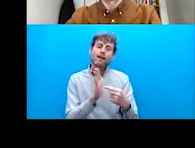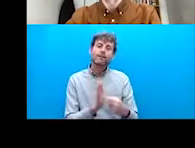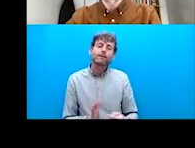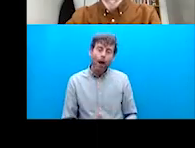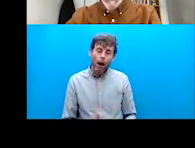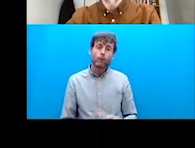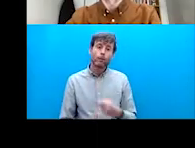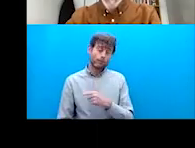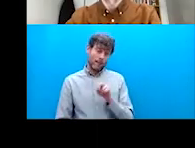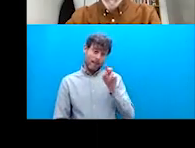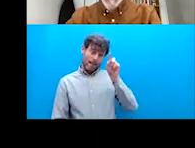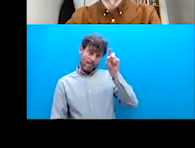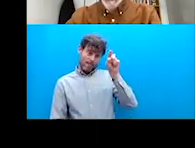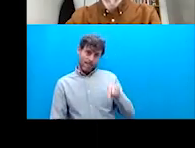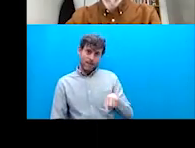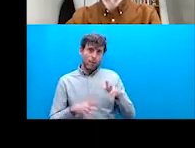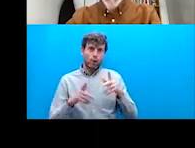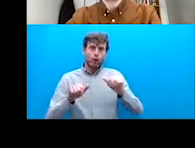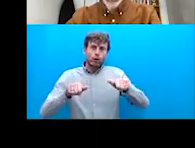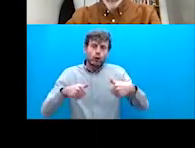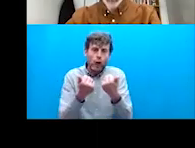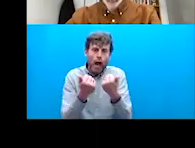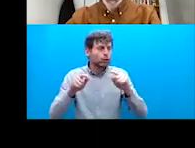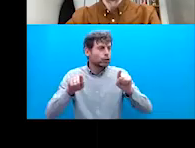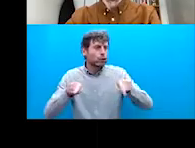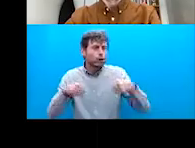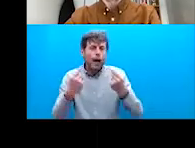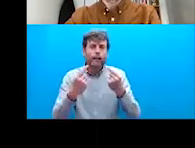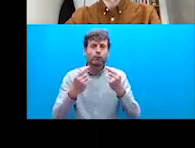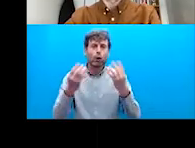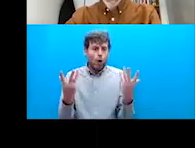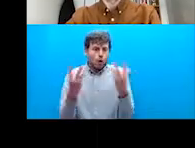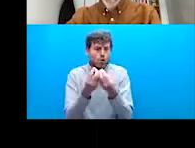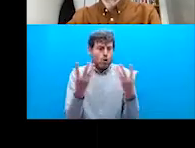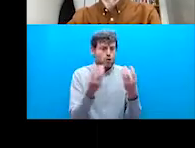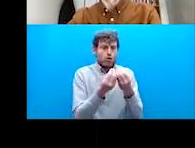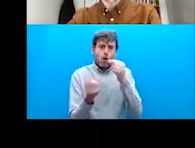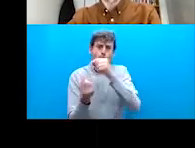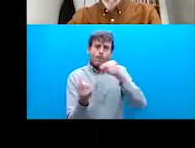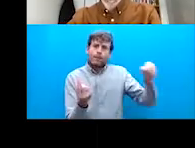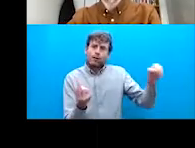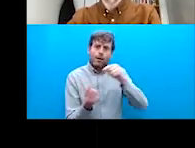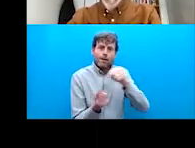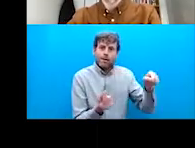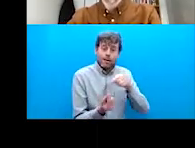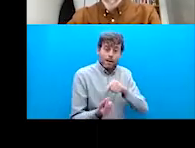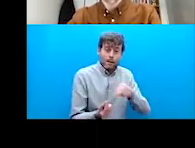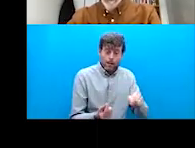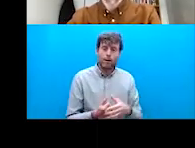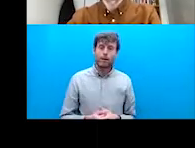him, challenge compositionality. So compositionality then can be seen as the